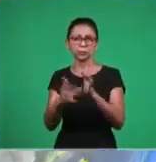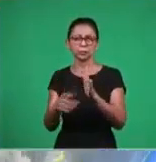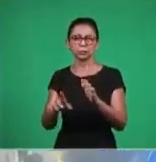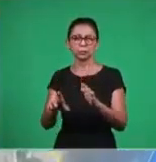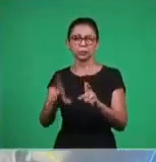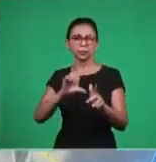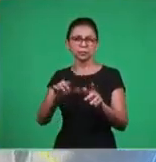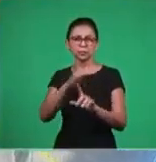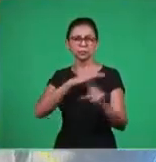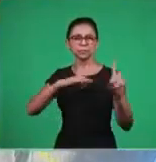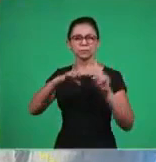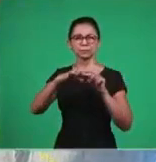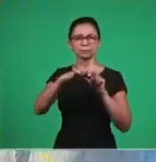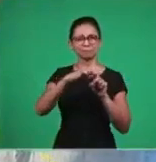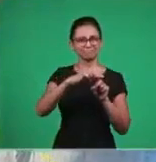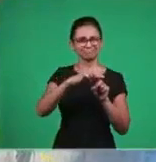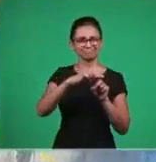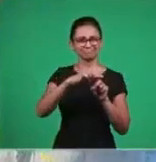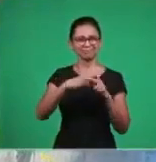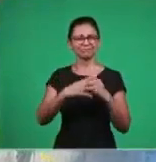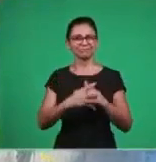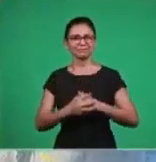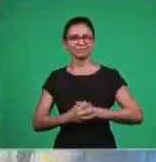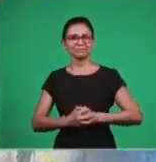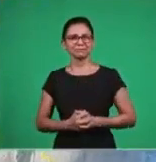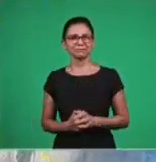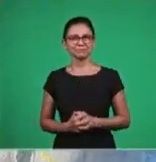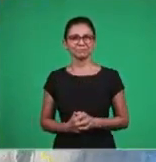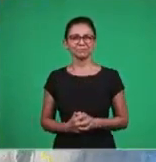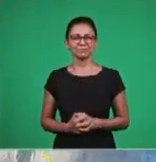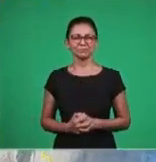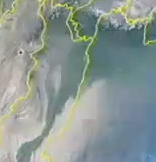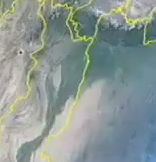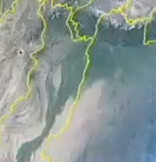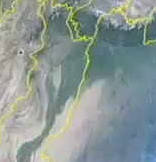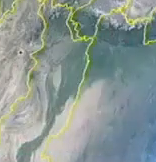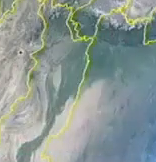Lord Jesus just before his death on the cross of Calvary.